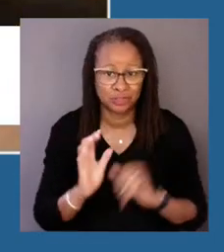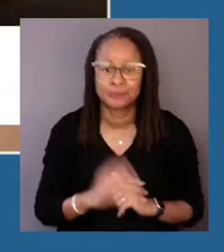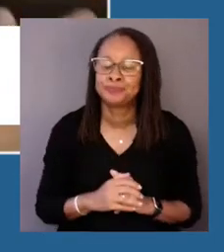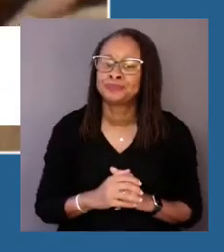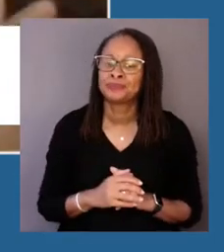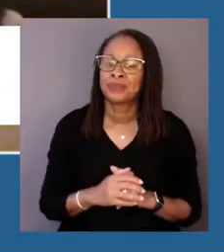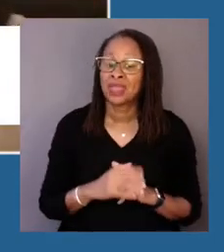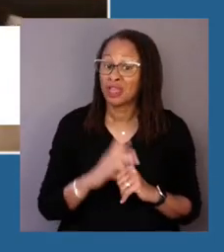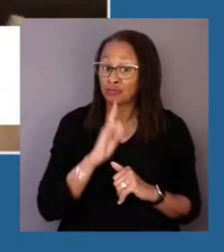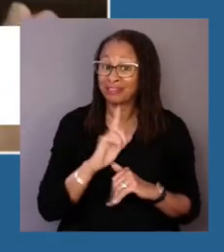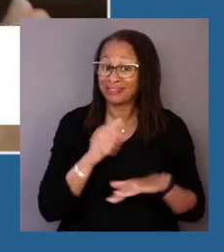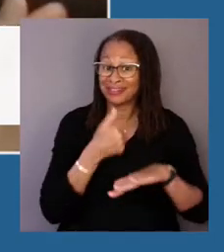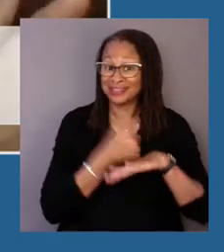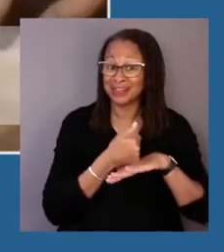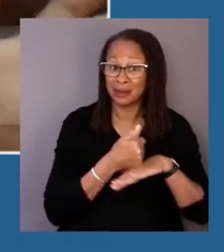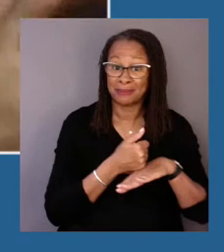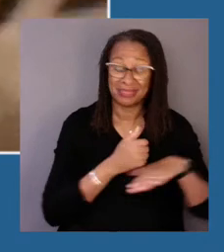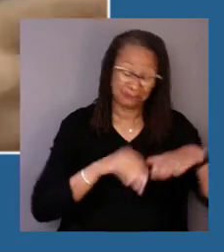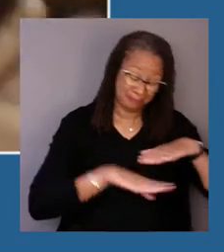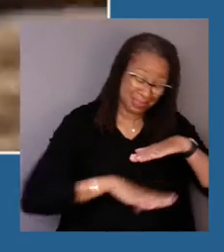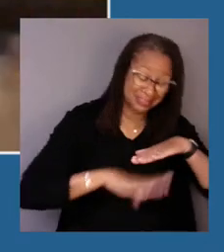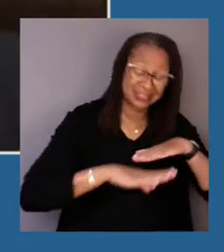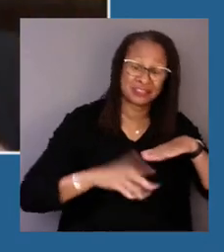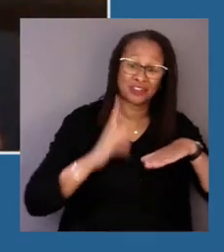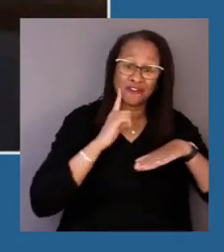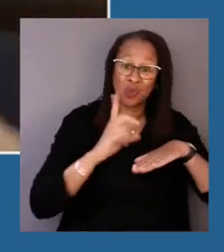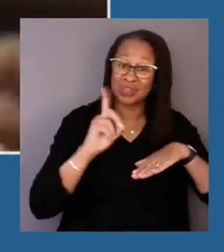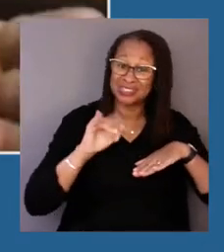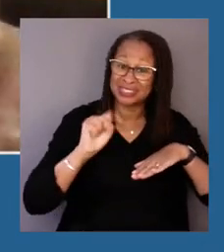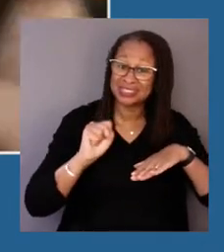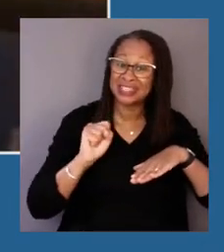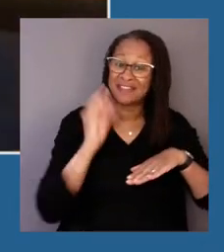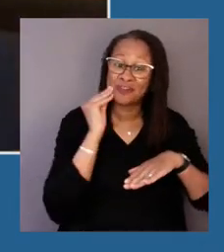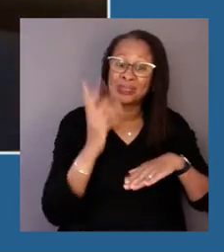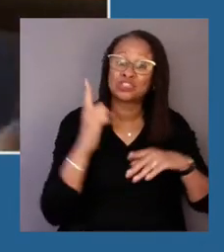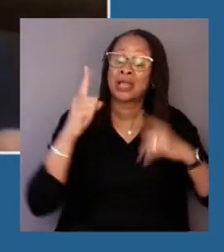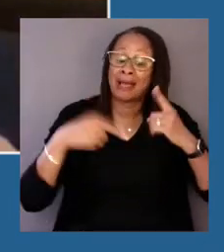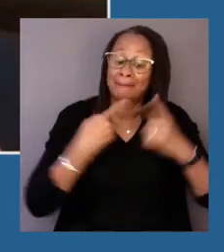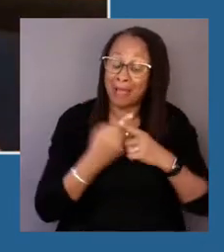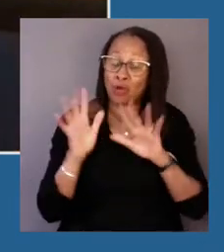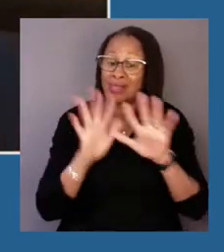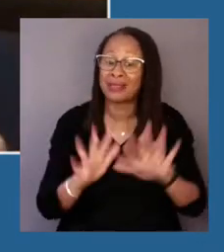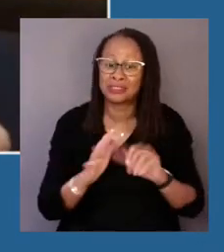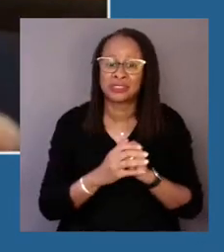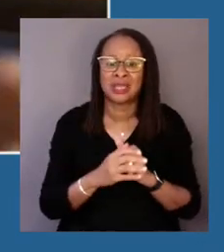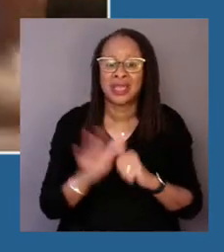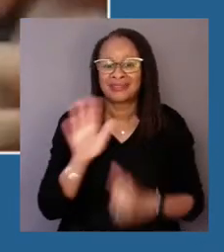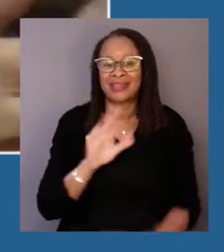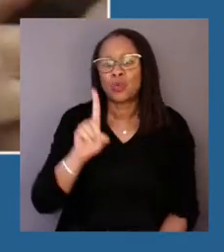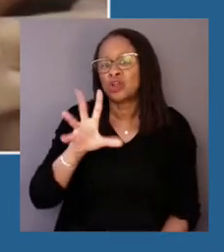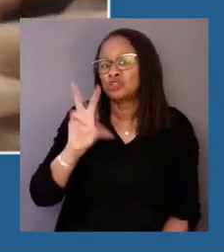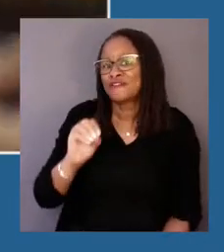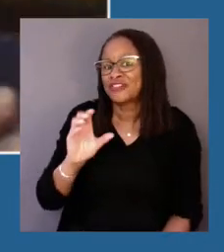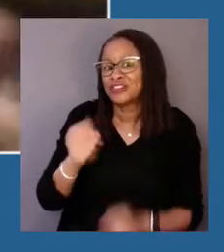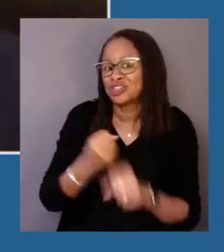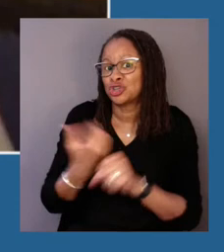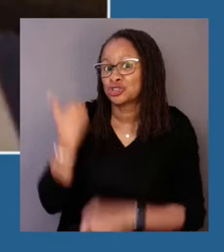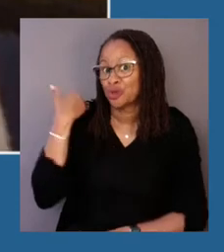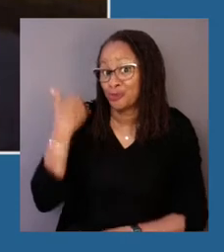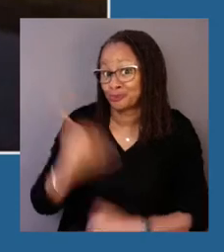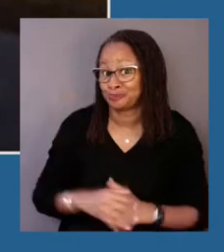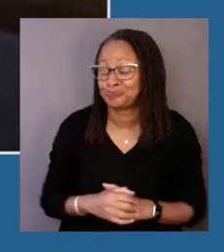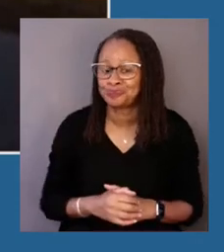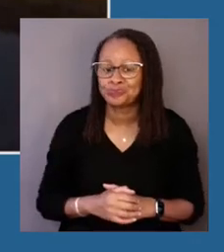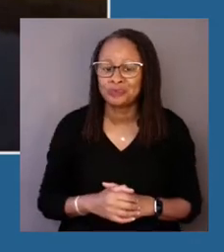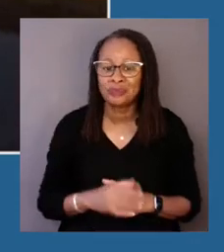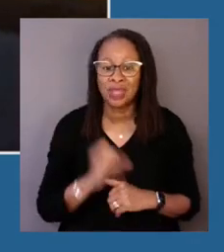the groundwork for the disinformation about climate change, you know, like 150 years ago, you know. So by the time